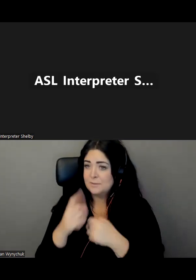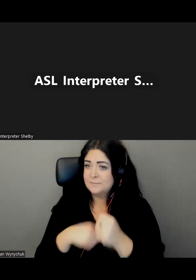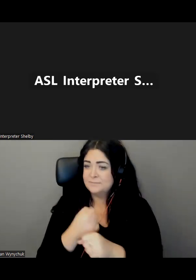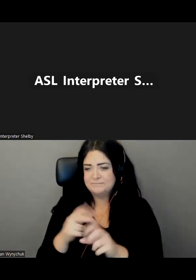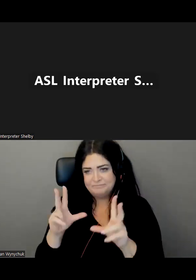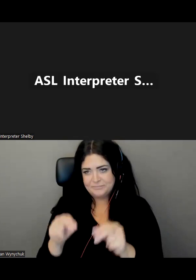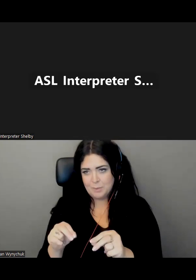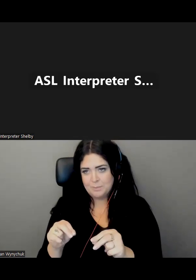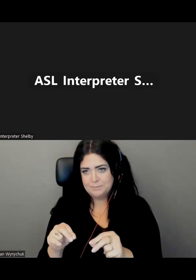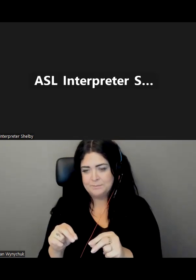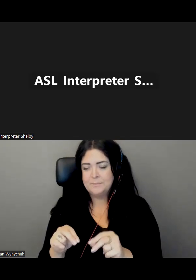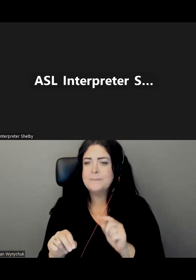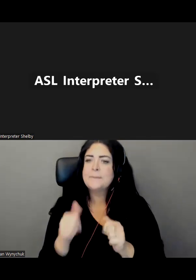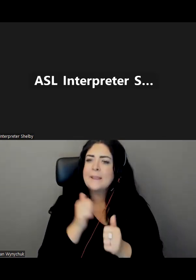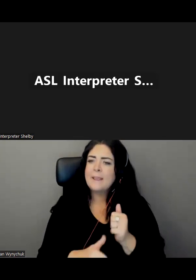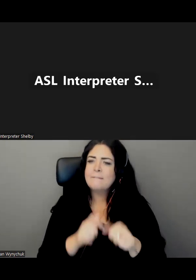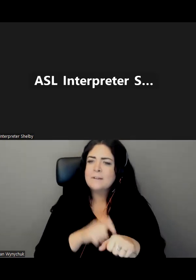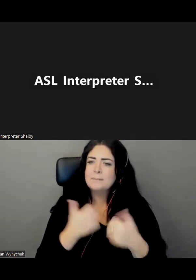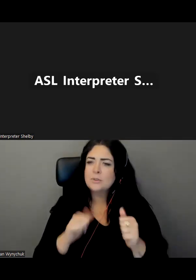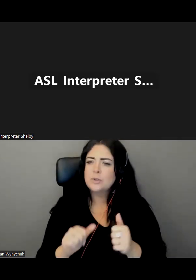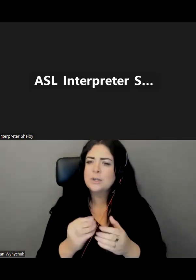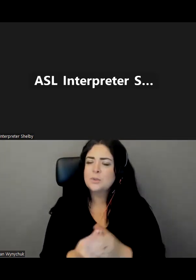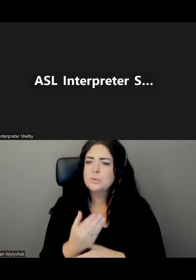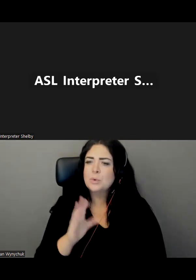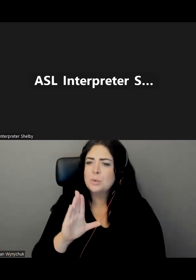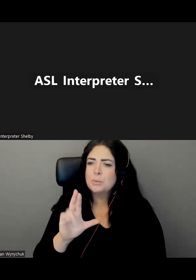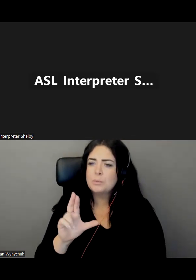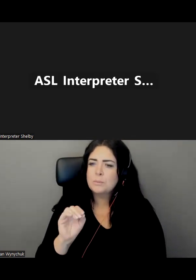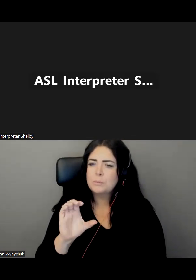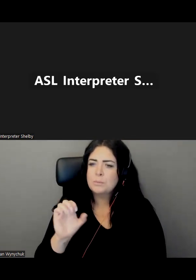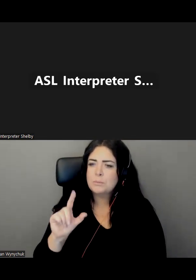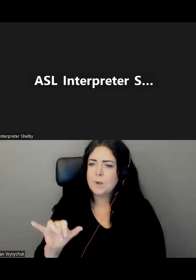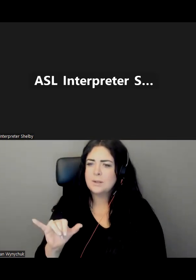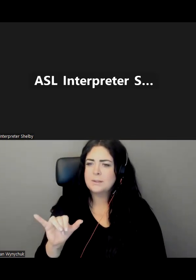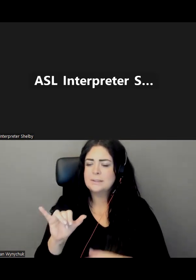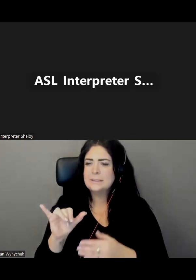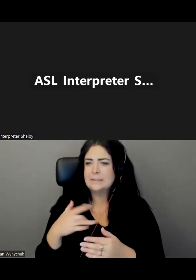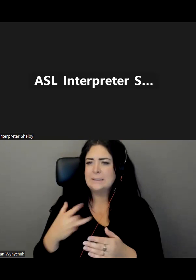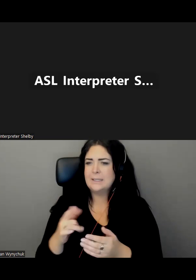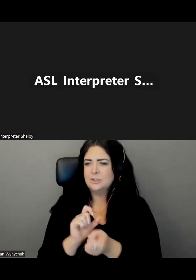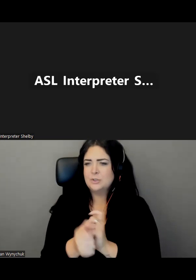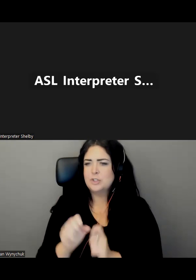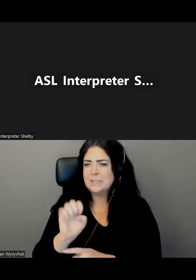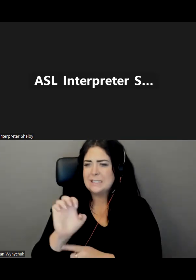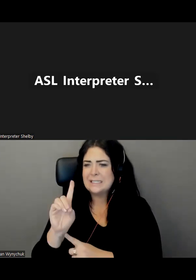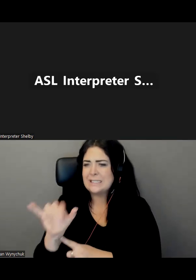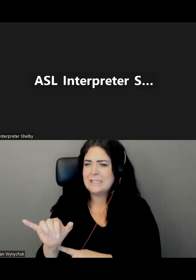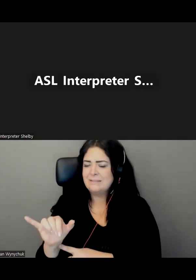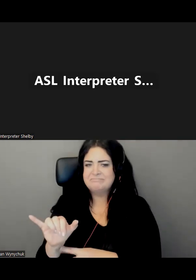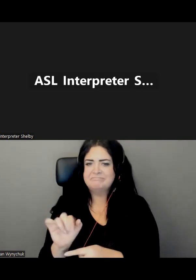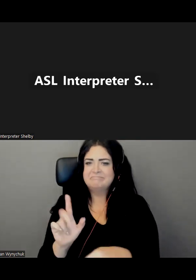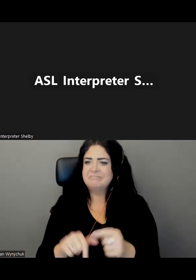every time I have actually tried to grow broccoli, it goes seedy. I can't use it. Why is